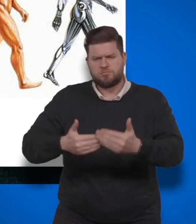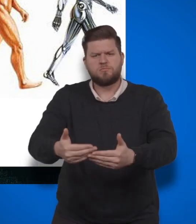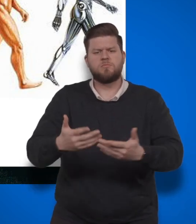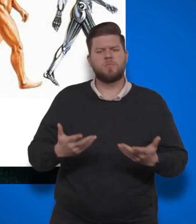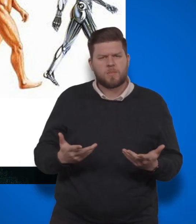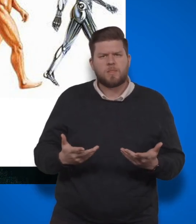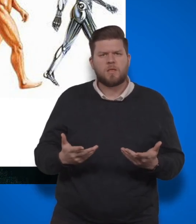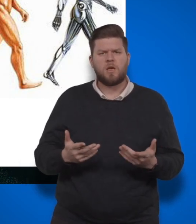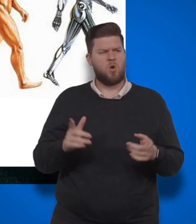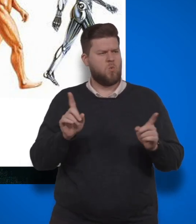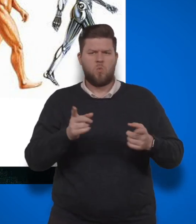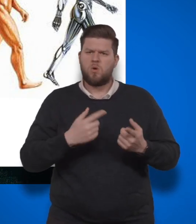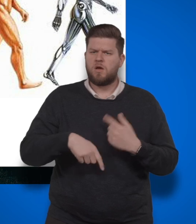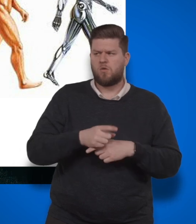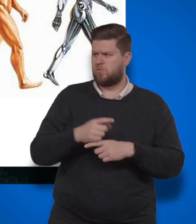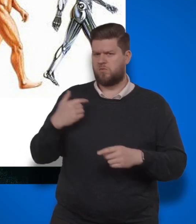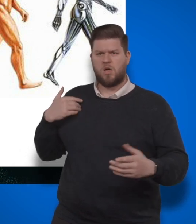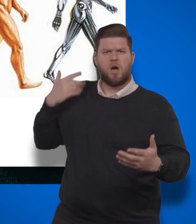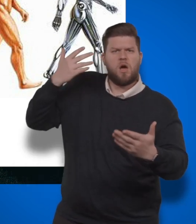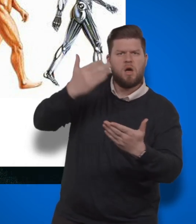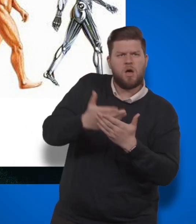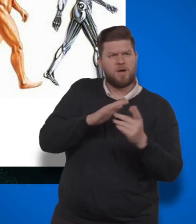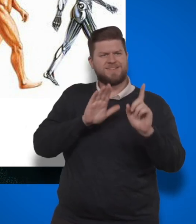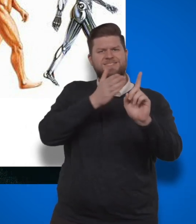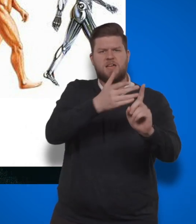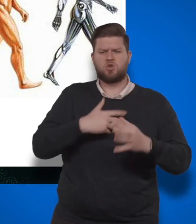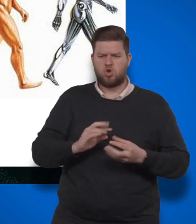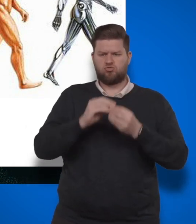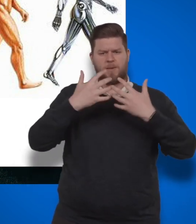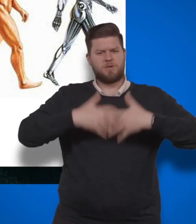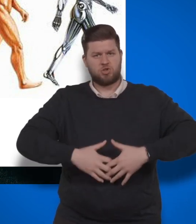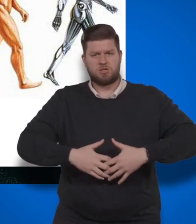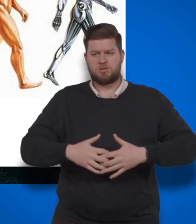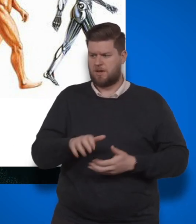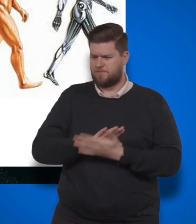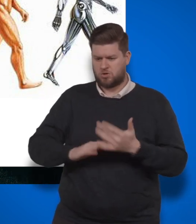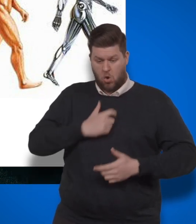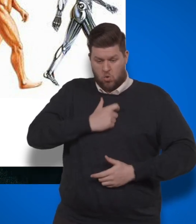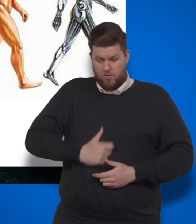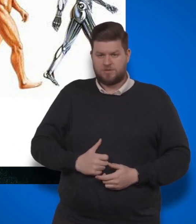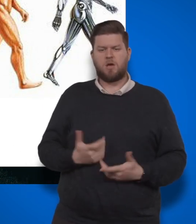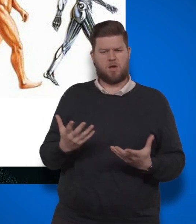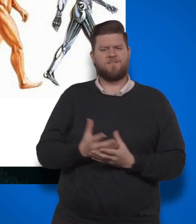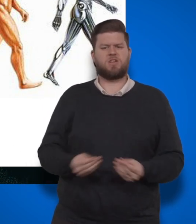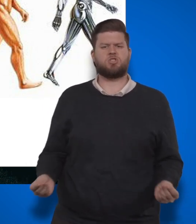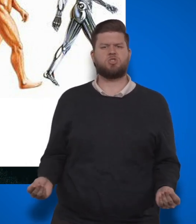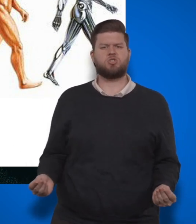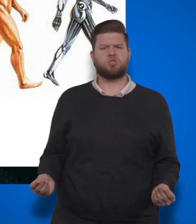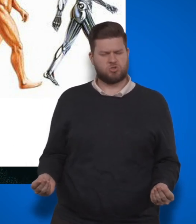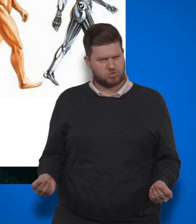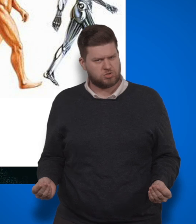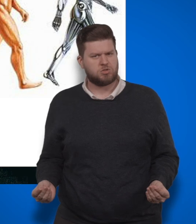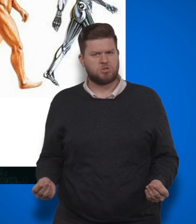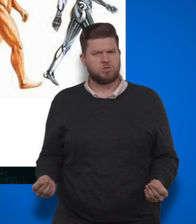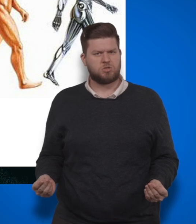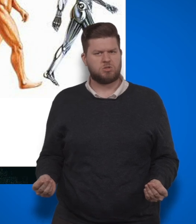always destined to create machines which would eventually lead to our extinction? Some people have suggested that humans are a kind of biological